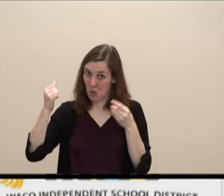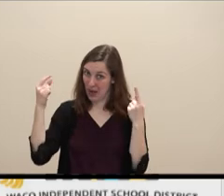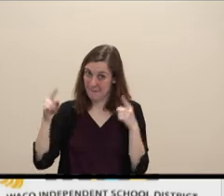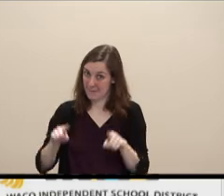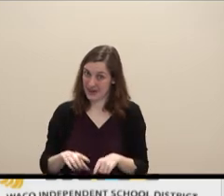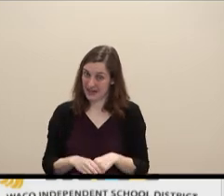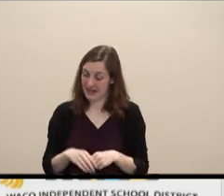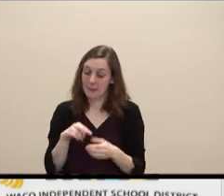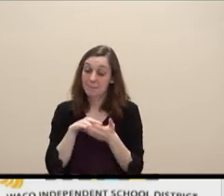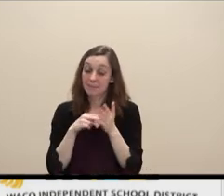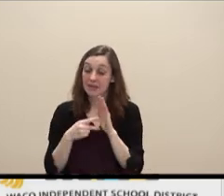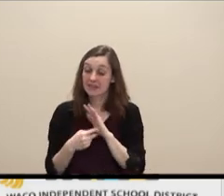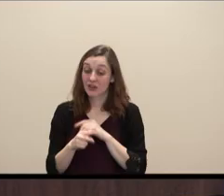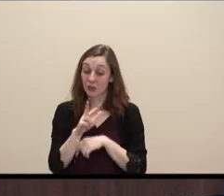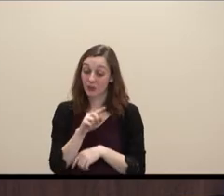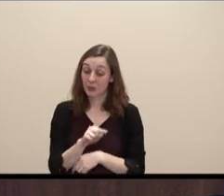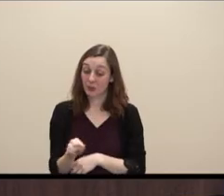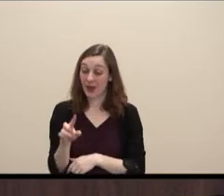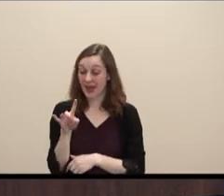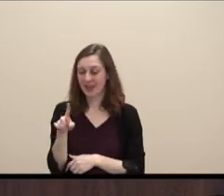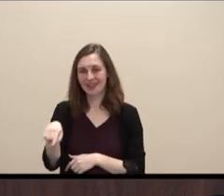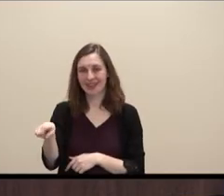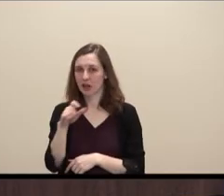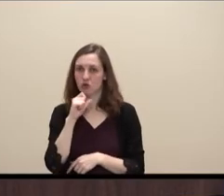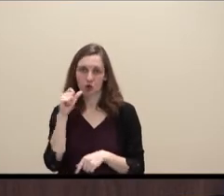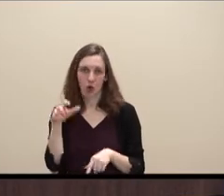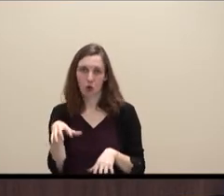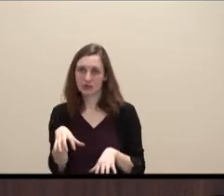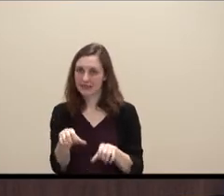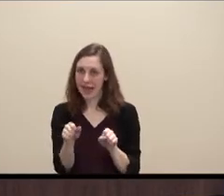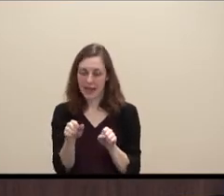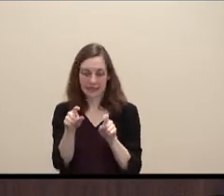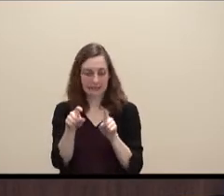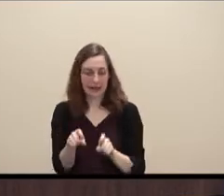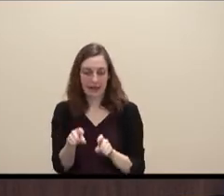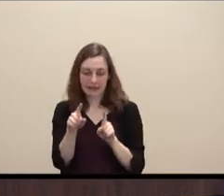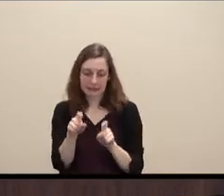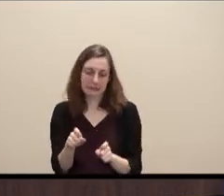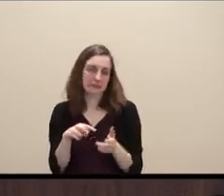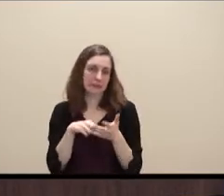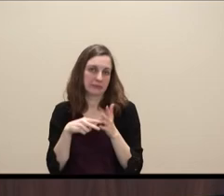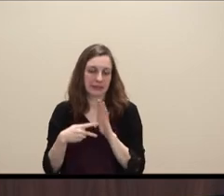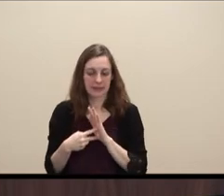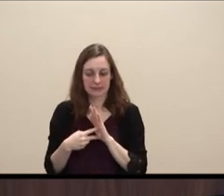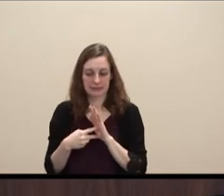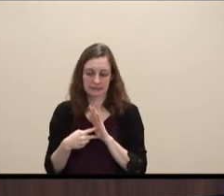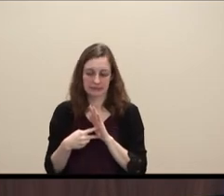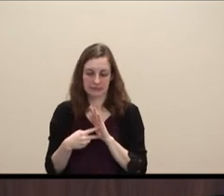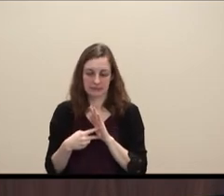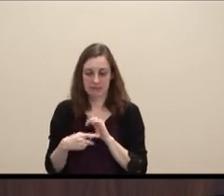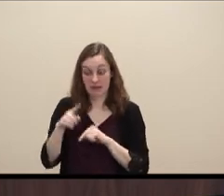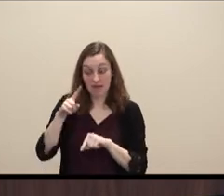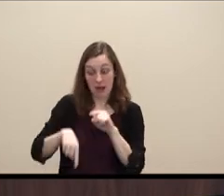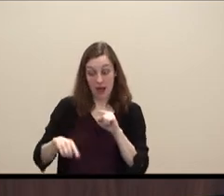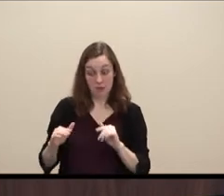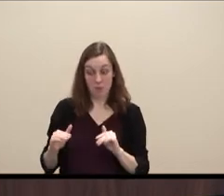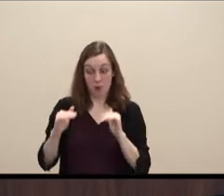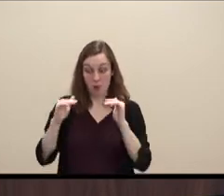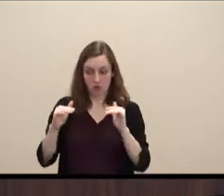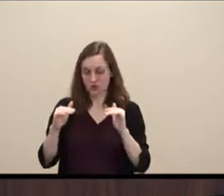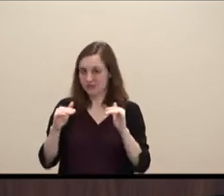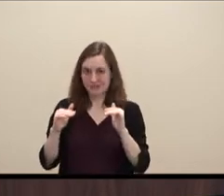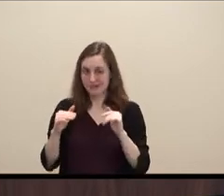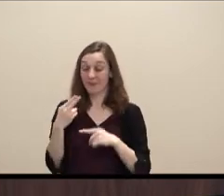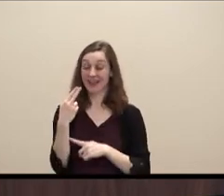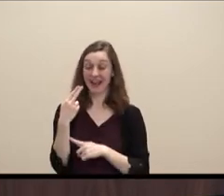doesn't take it, it's not a stopgap to promotion or anything like that. However, the